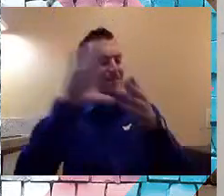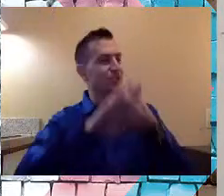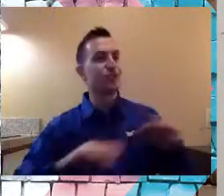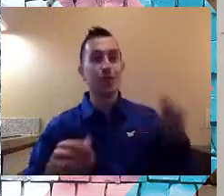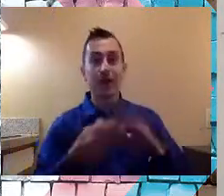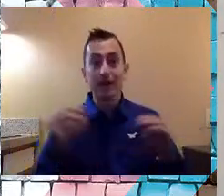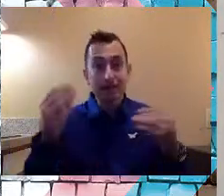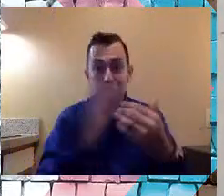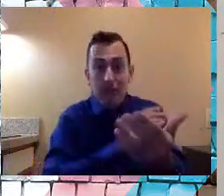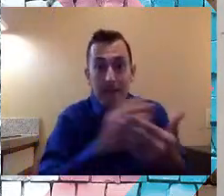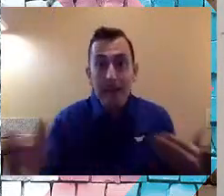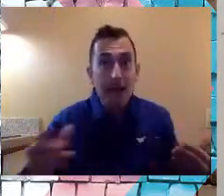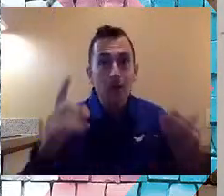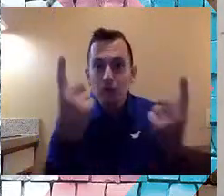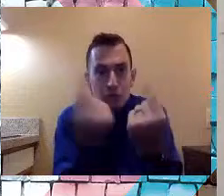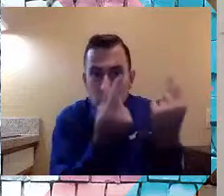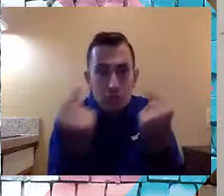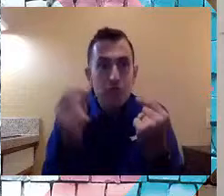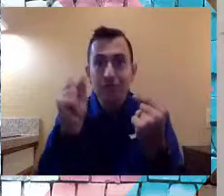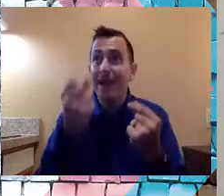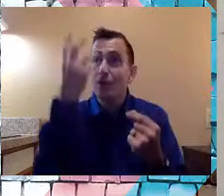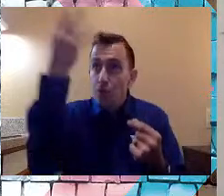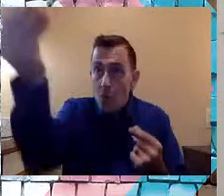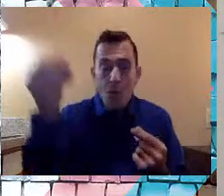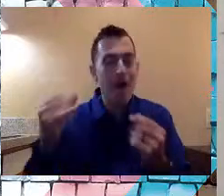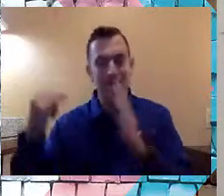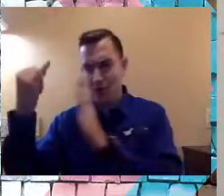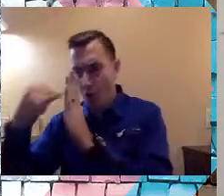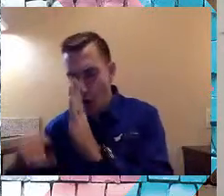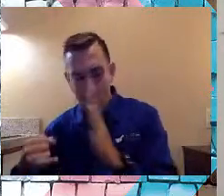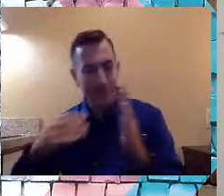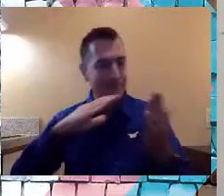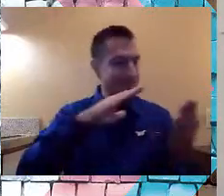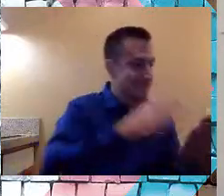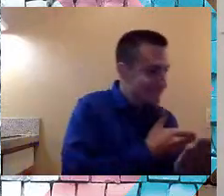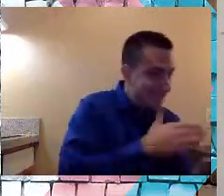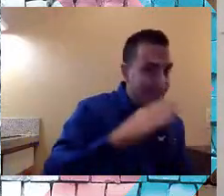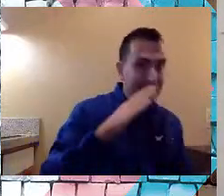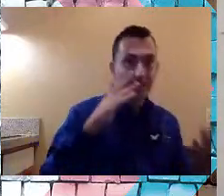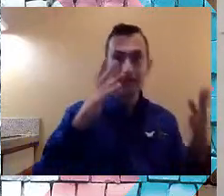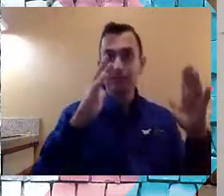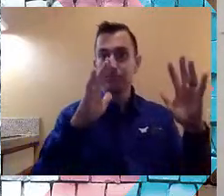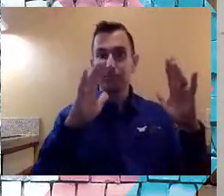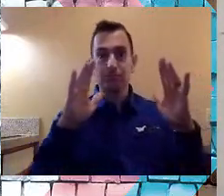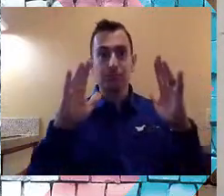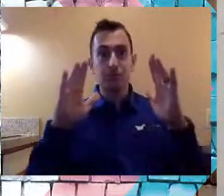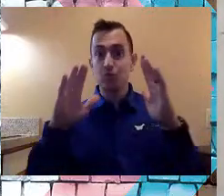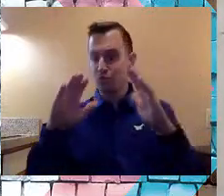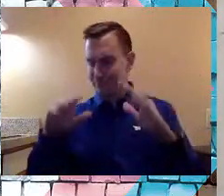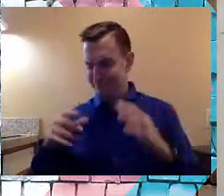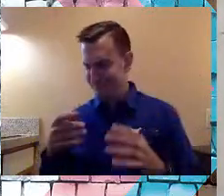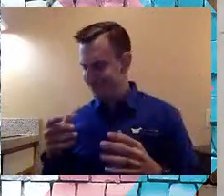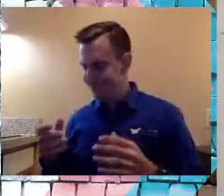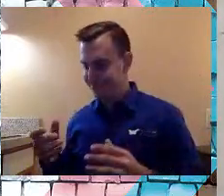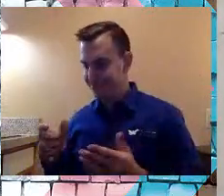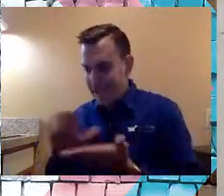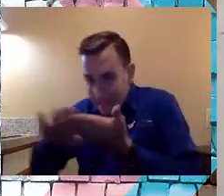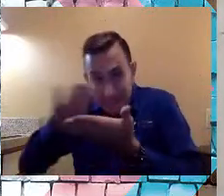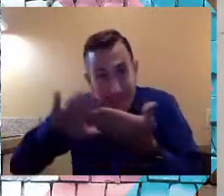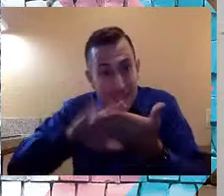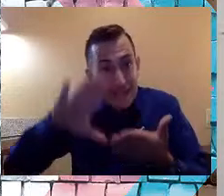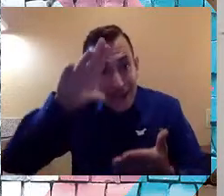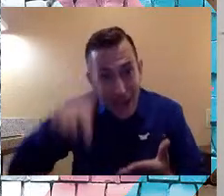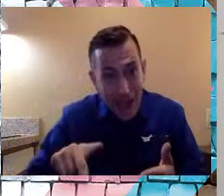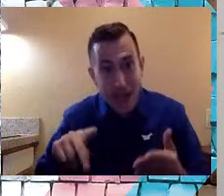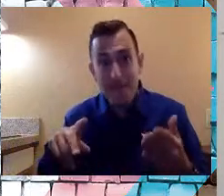do, you can go out, you can be an artist, you can sing, you can help recycle, pick up a piece of trash off the ground.